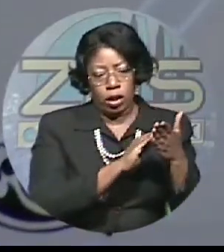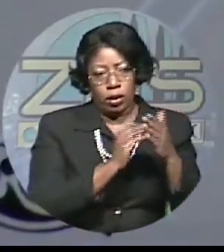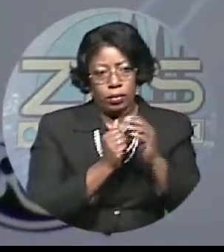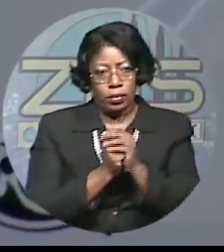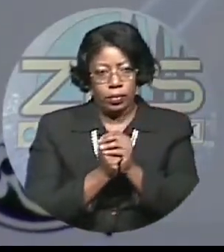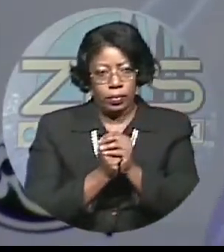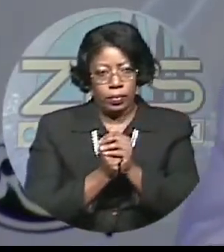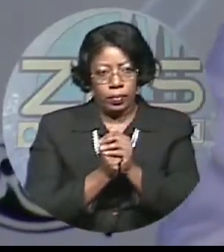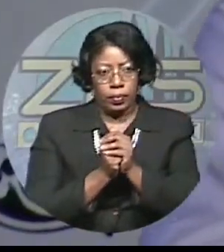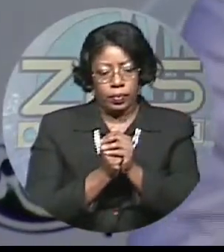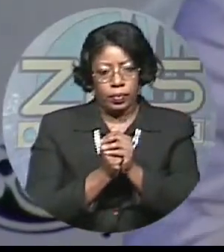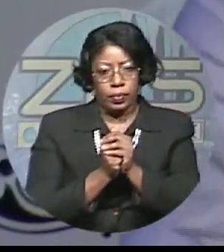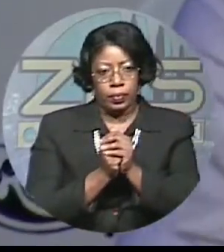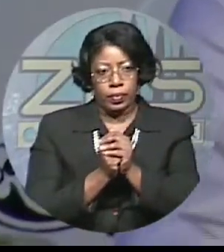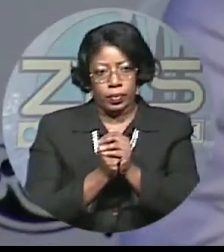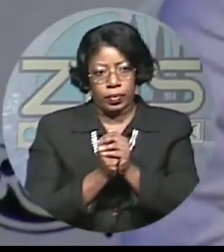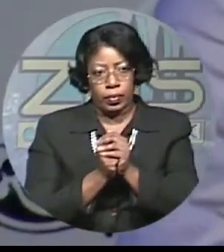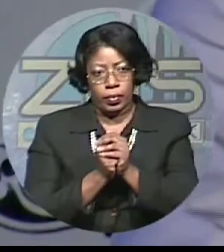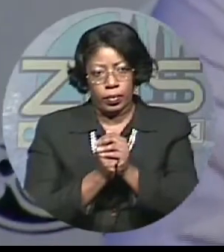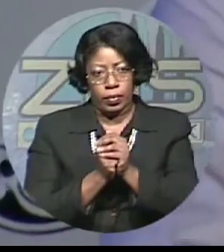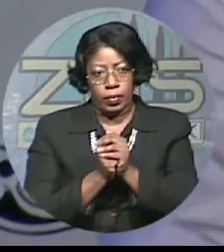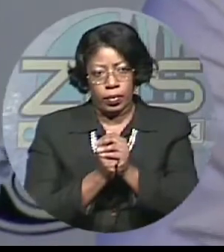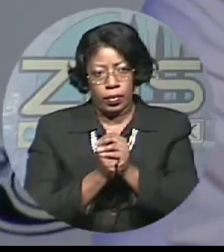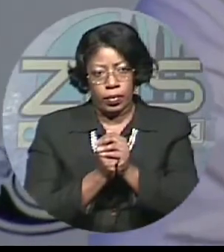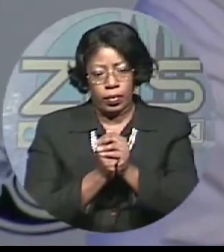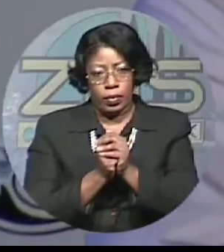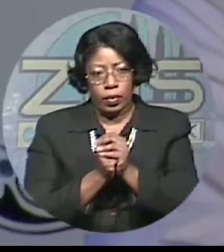wanted to invest in South Andros. Only to be